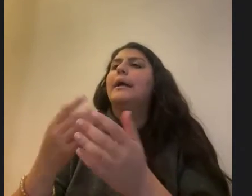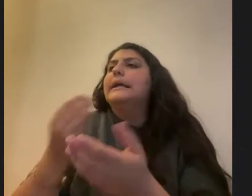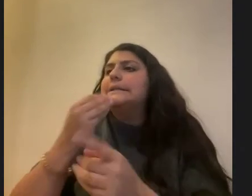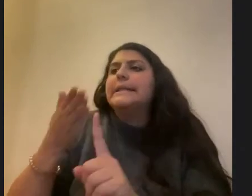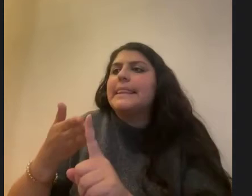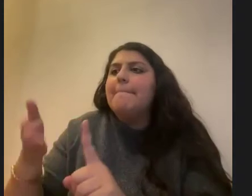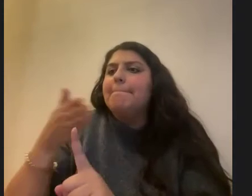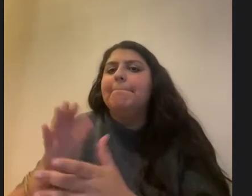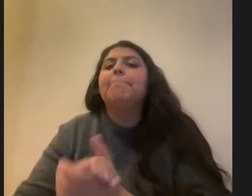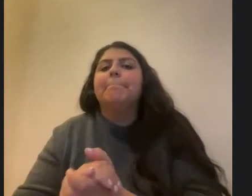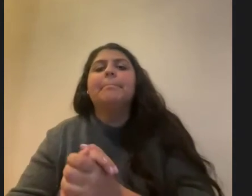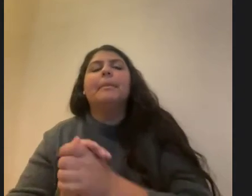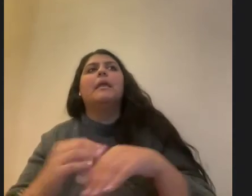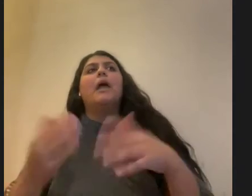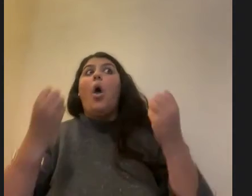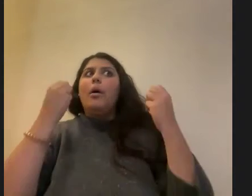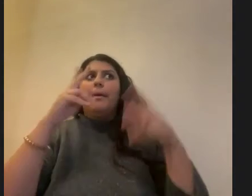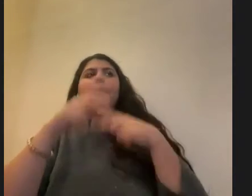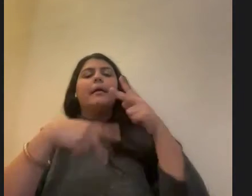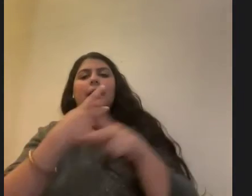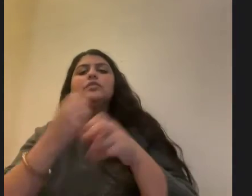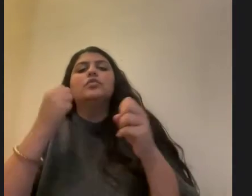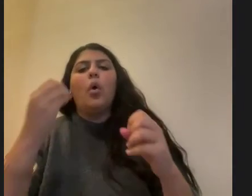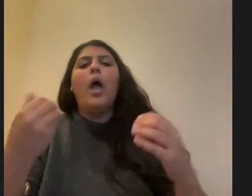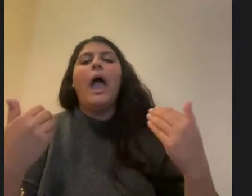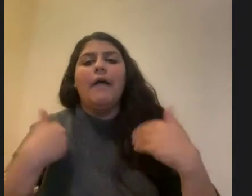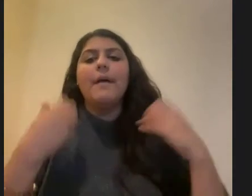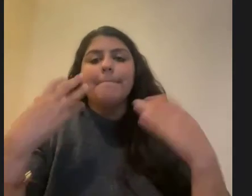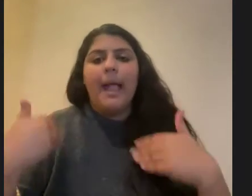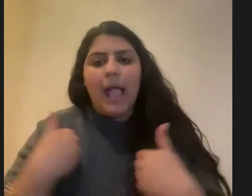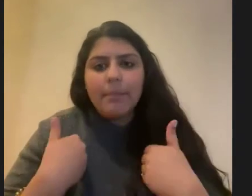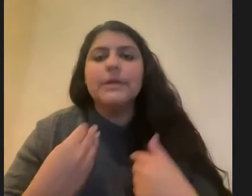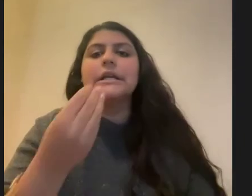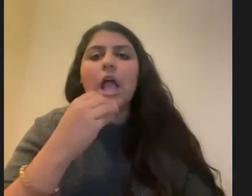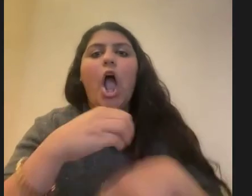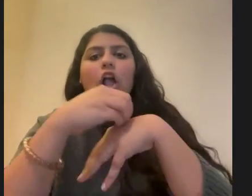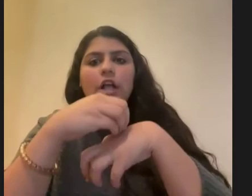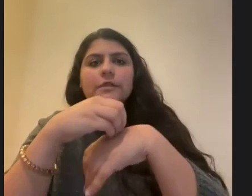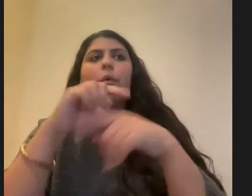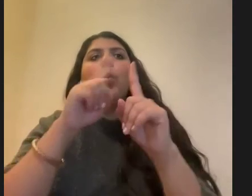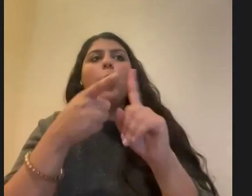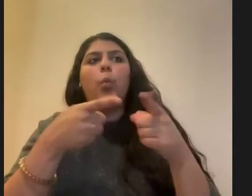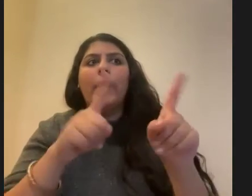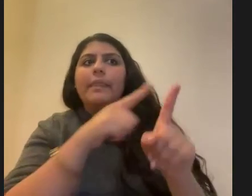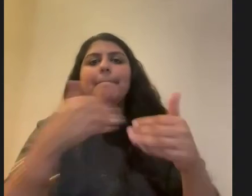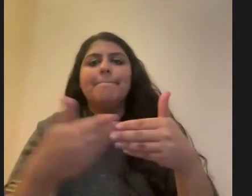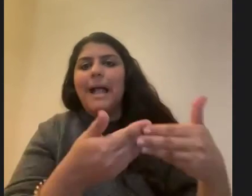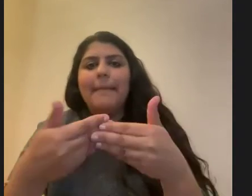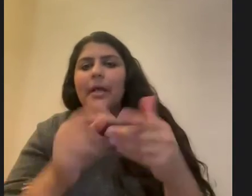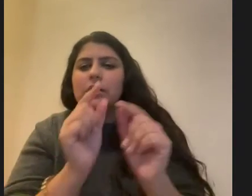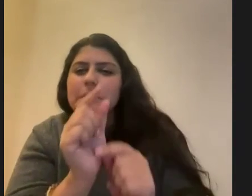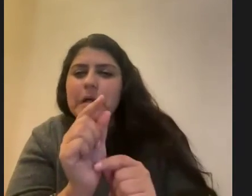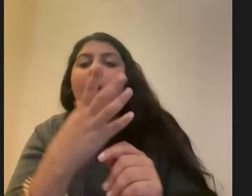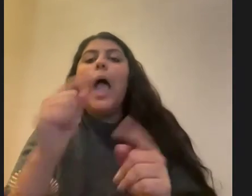octopuses. Well, so there's a lot of animals that will eat octopuses when they're babies, when they're little tiny, and then when they're